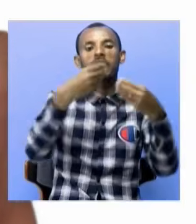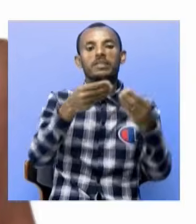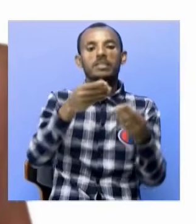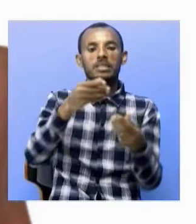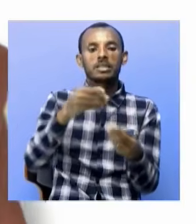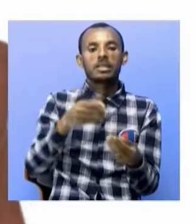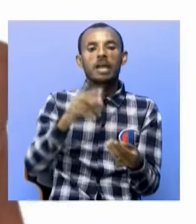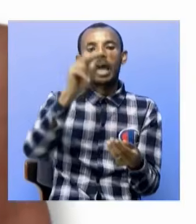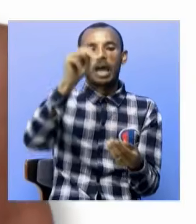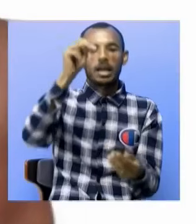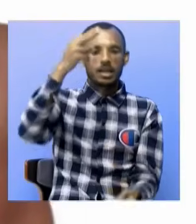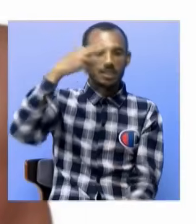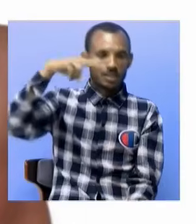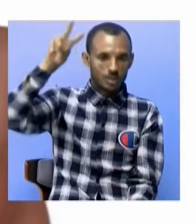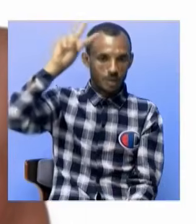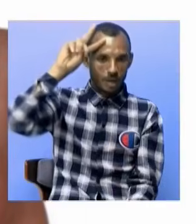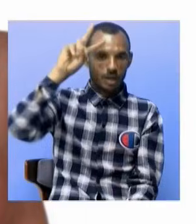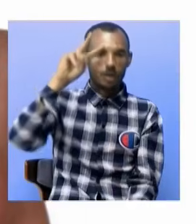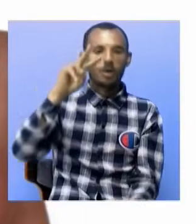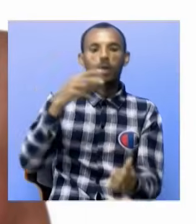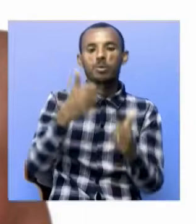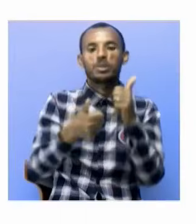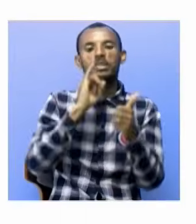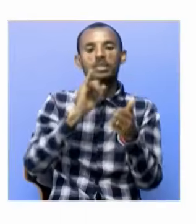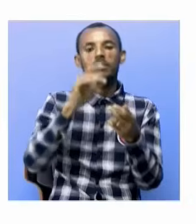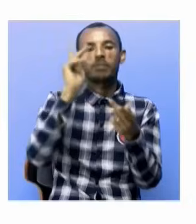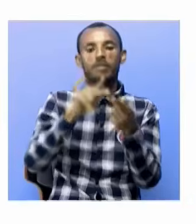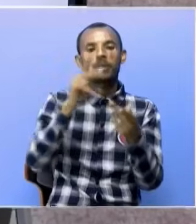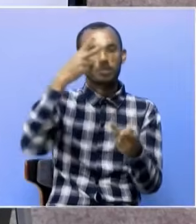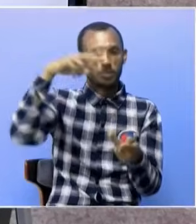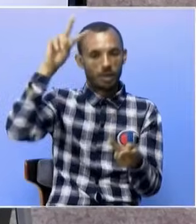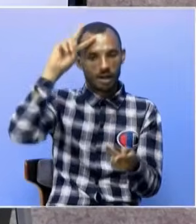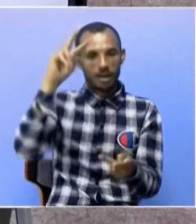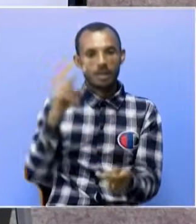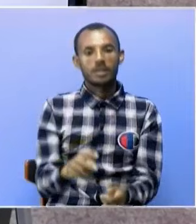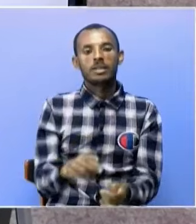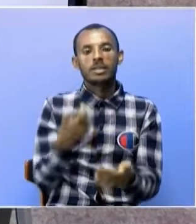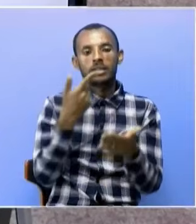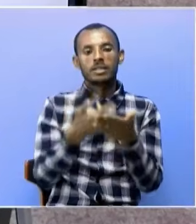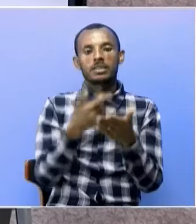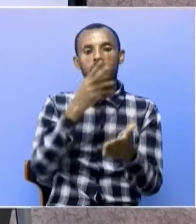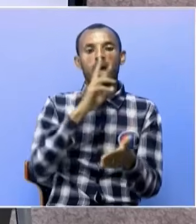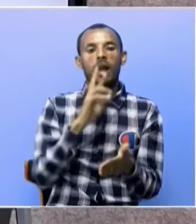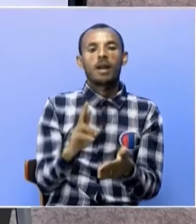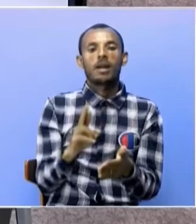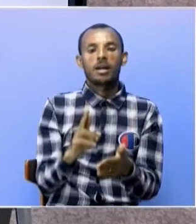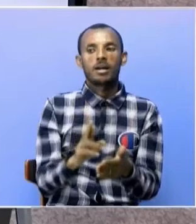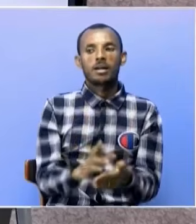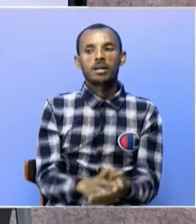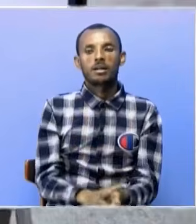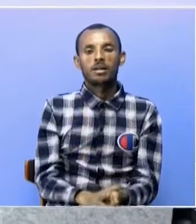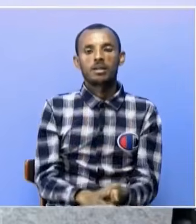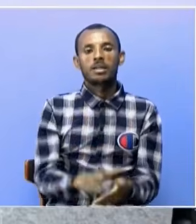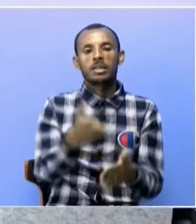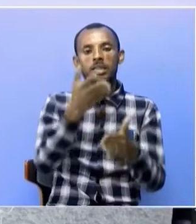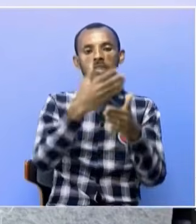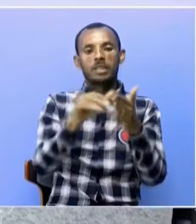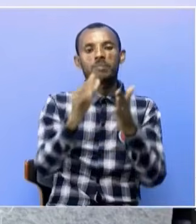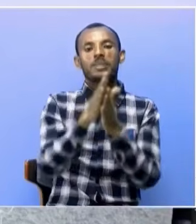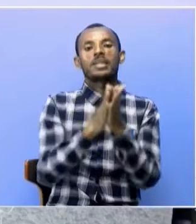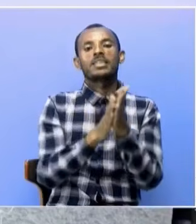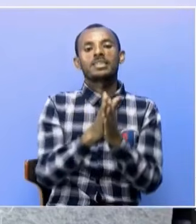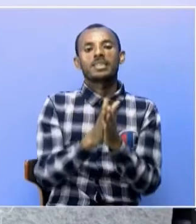n square, okay, which is a perfect square. So these are some